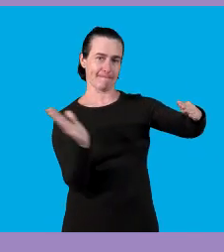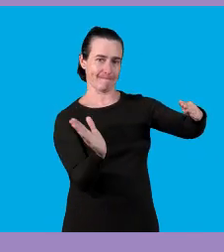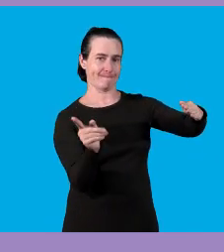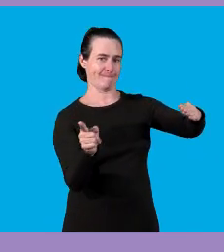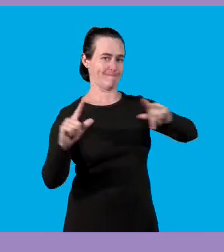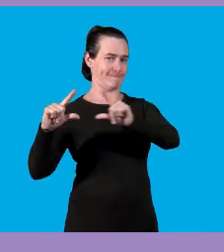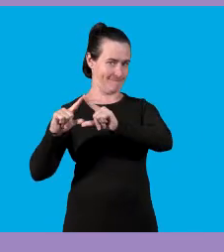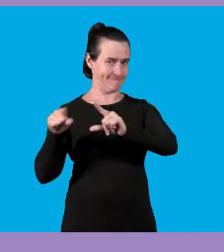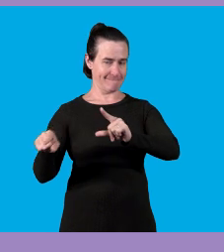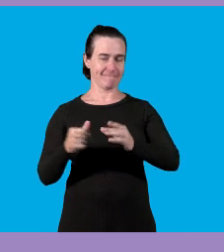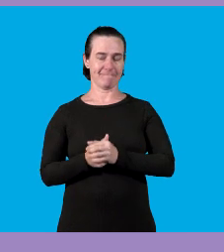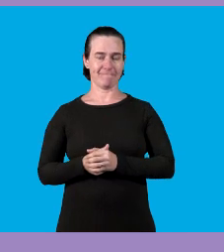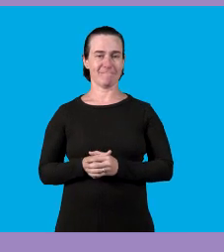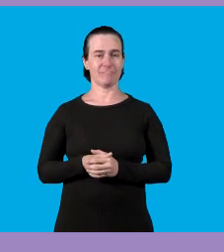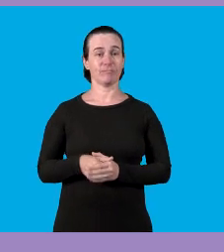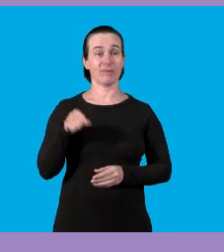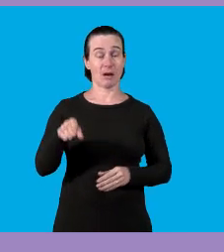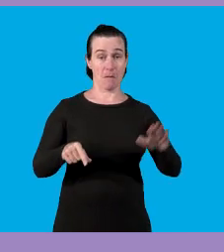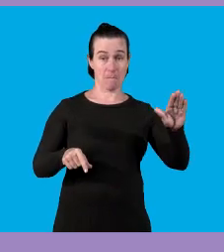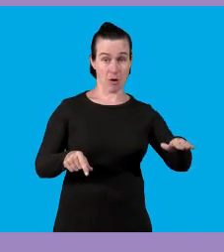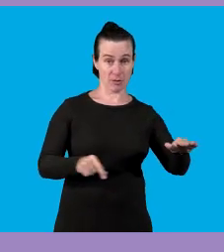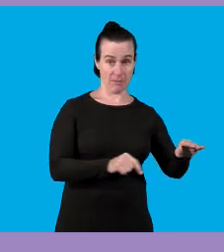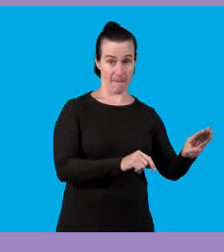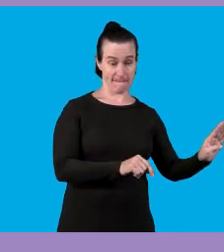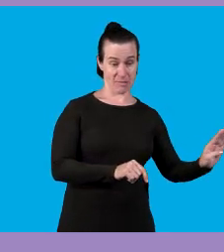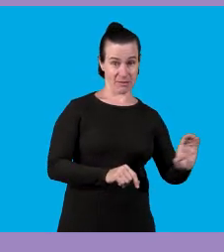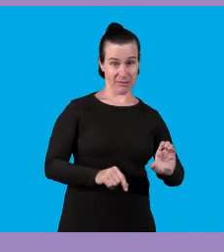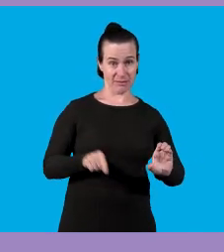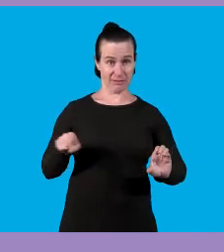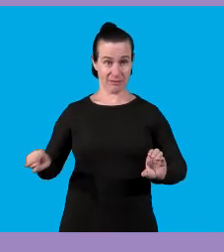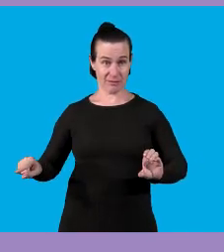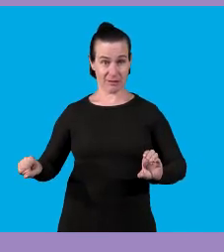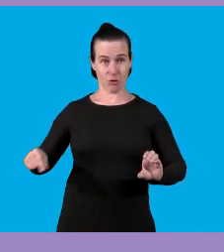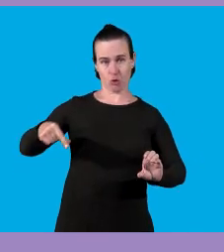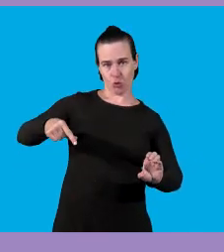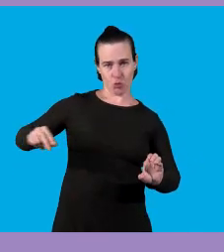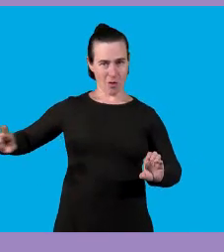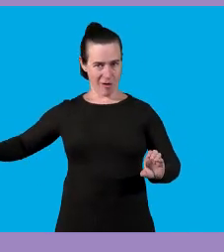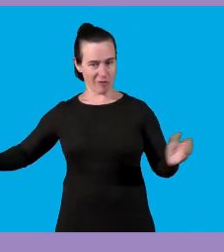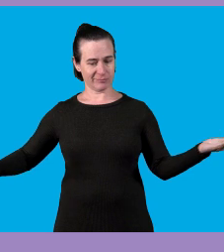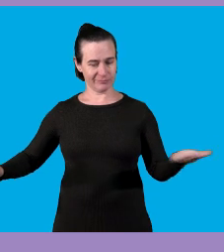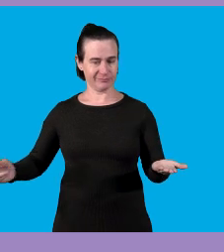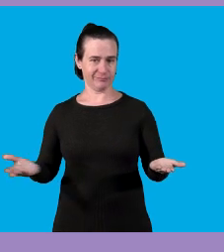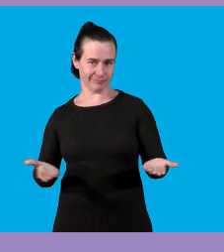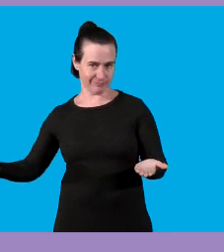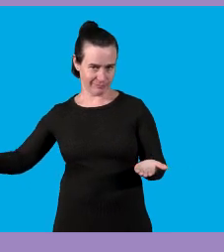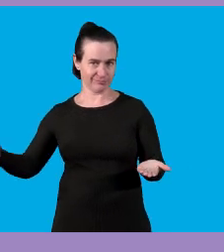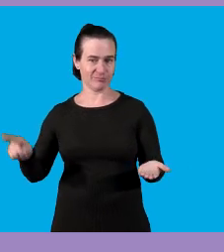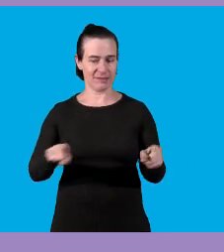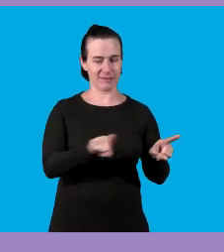PQ, and then the bottom side, which would be BC, will be corresponding with